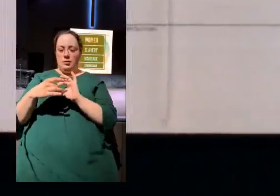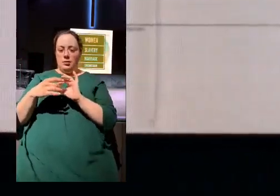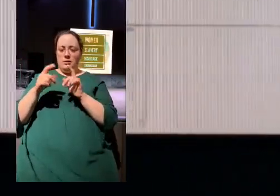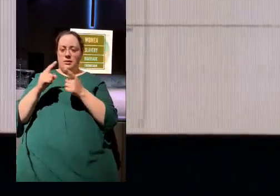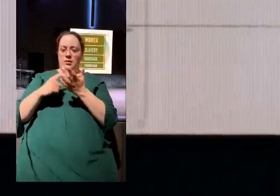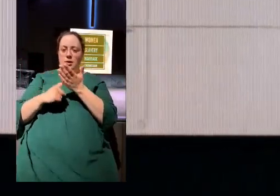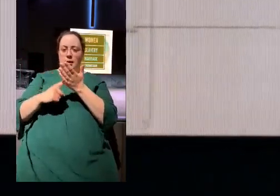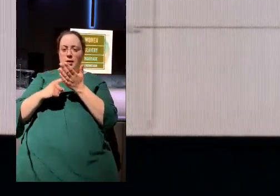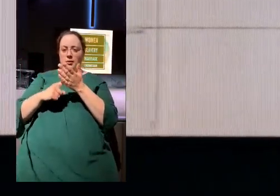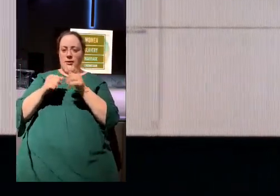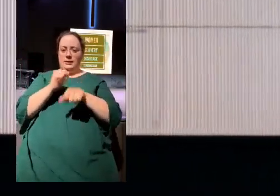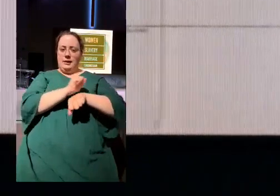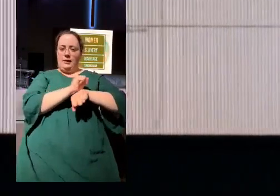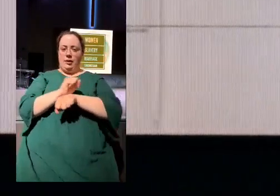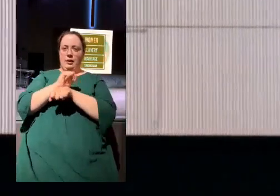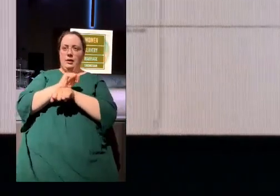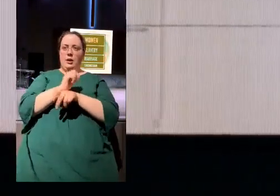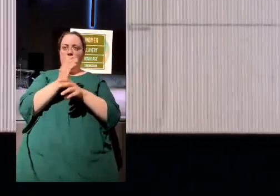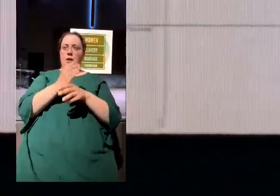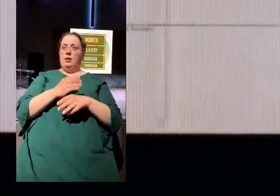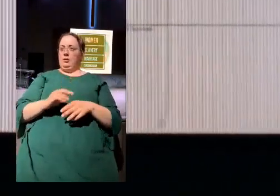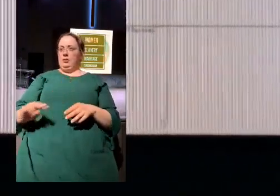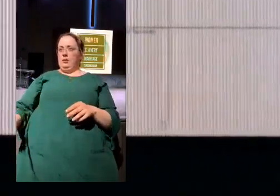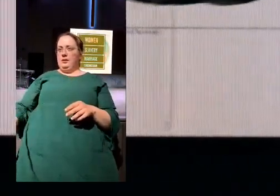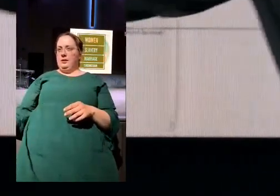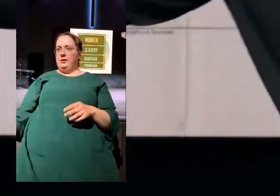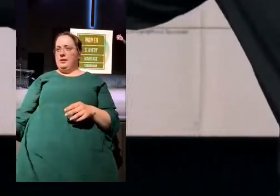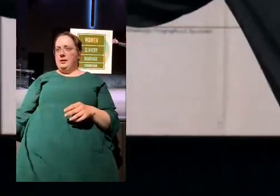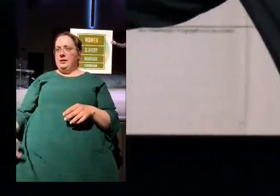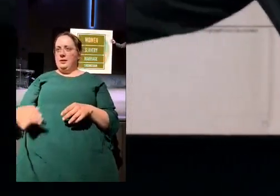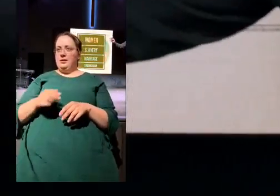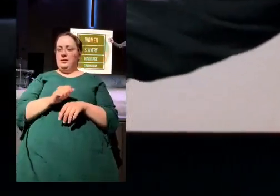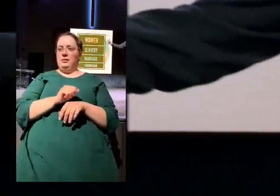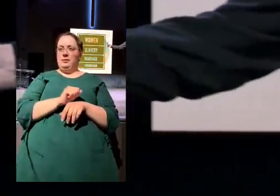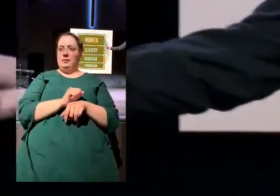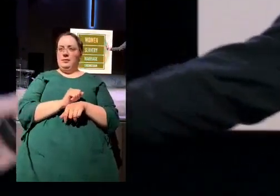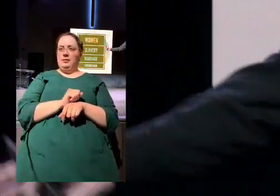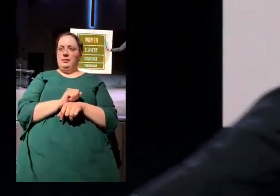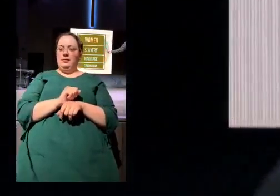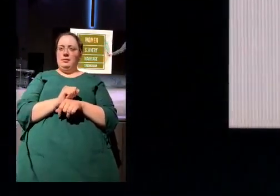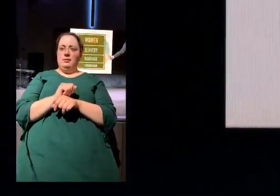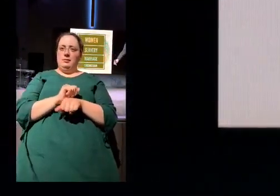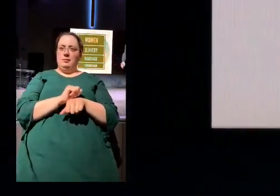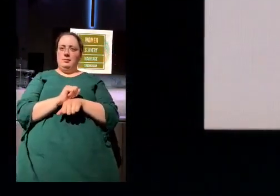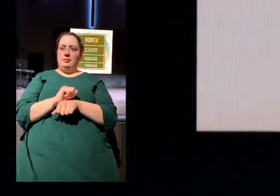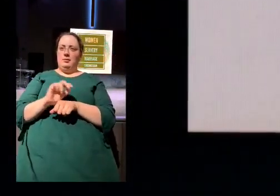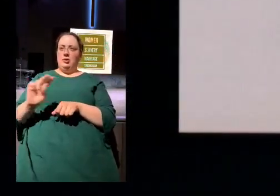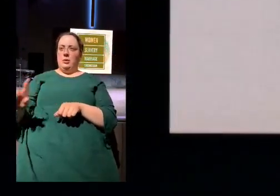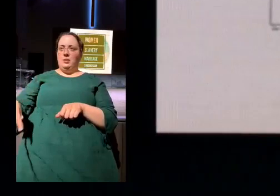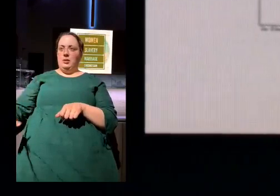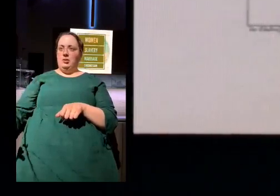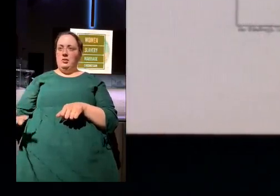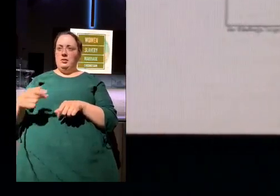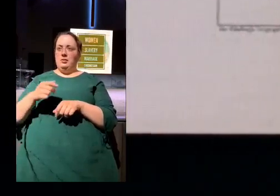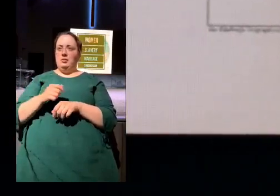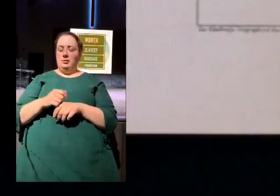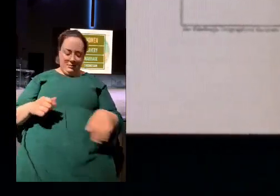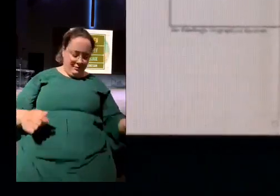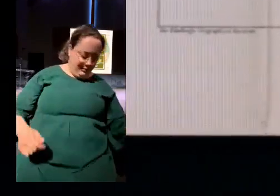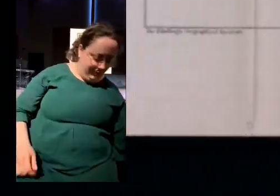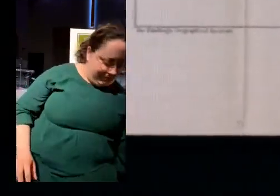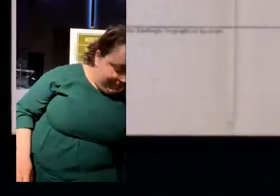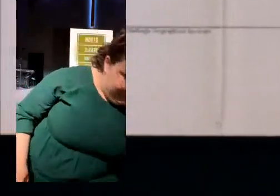what about the role of women? The role of women in culture from the very first book of the Bible to the very last word of